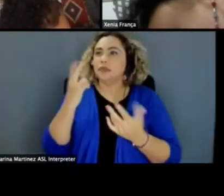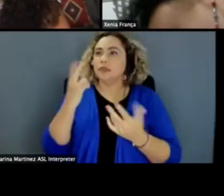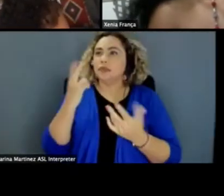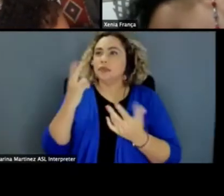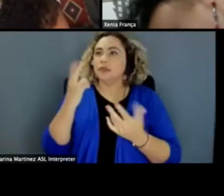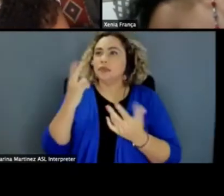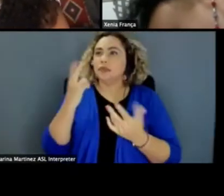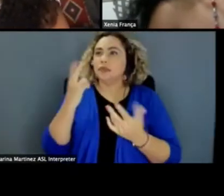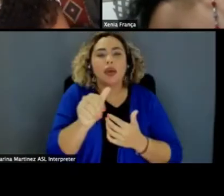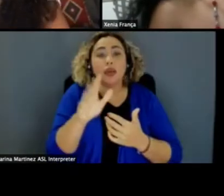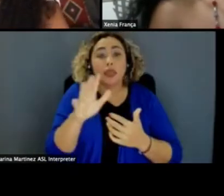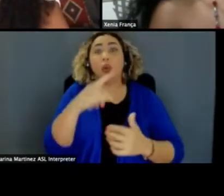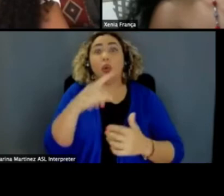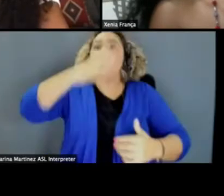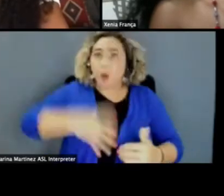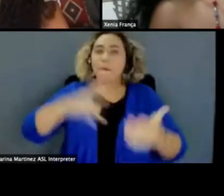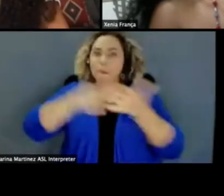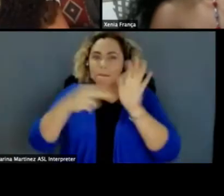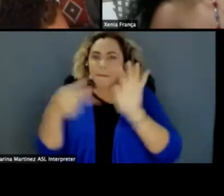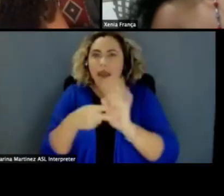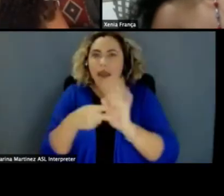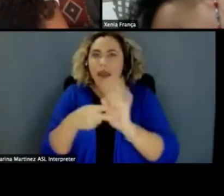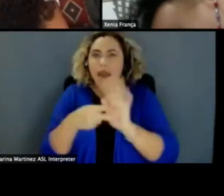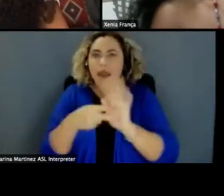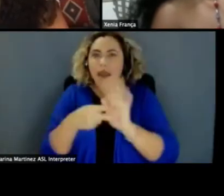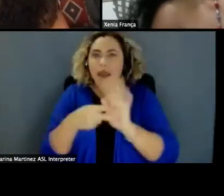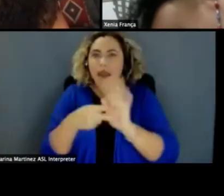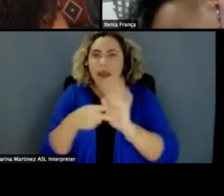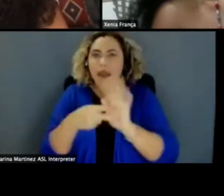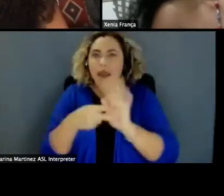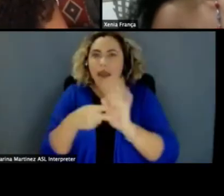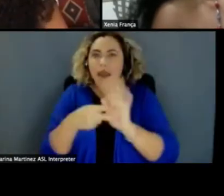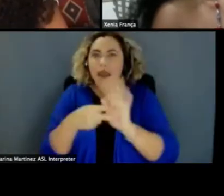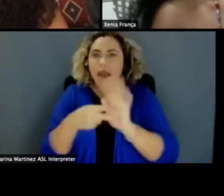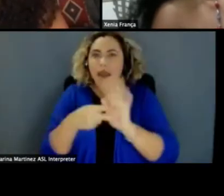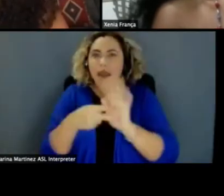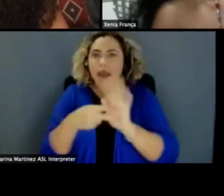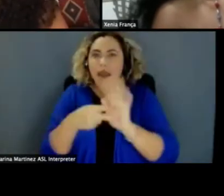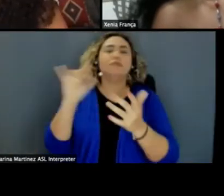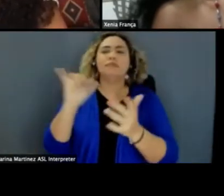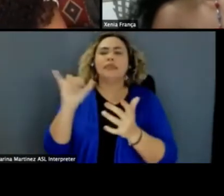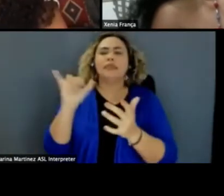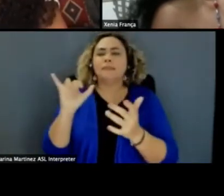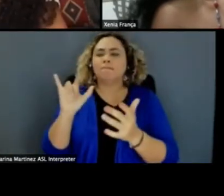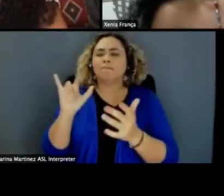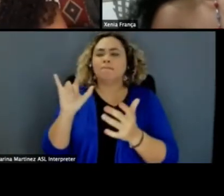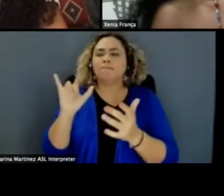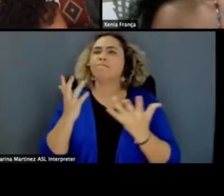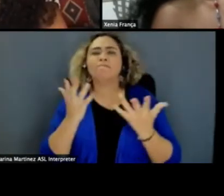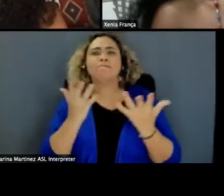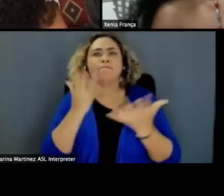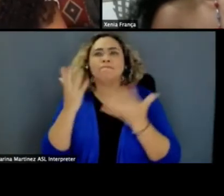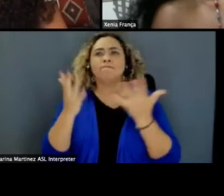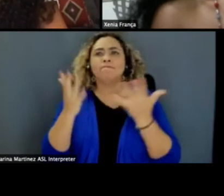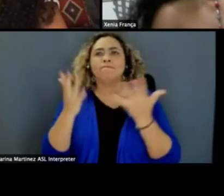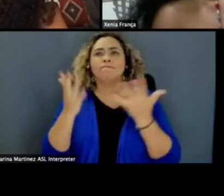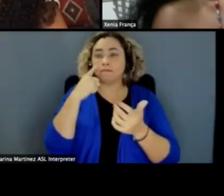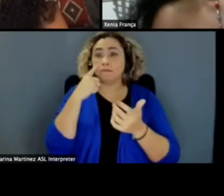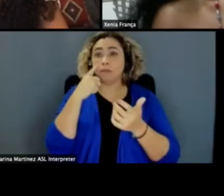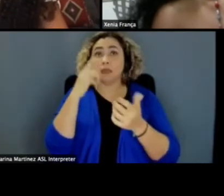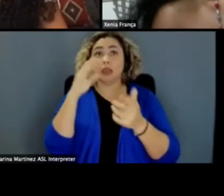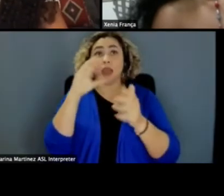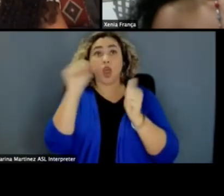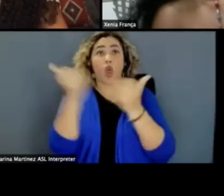that was a Black woman, you know, that was other, that was beyond, you know, the gaze of